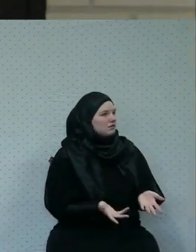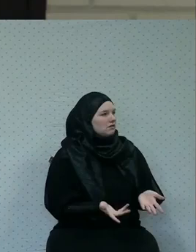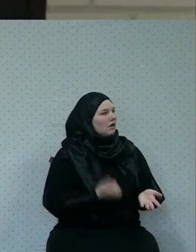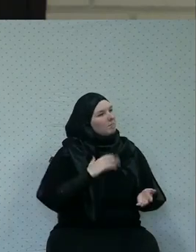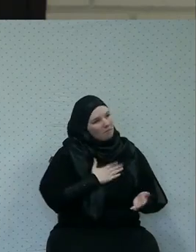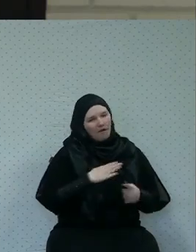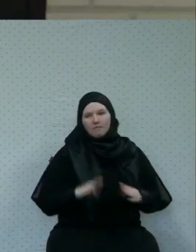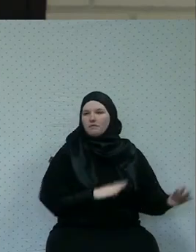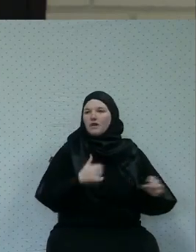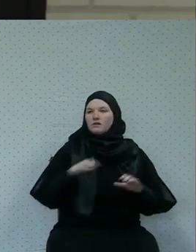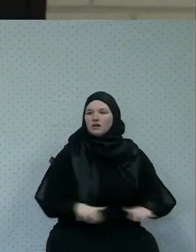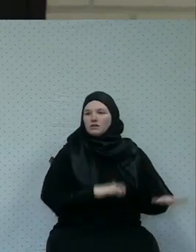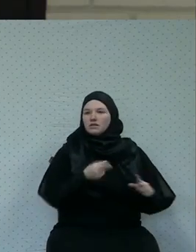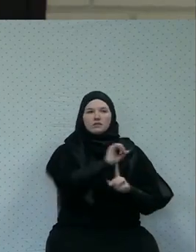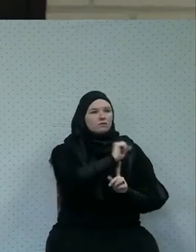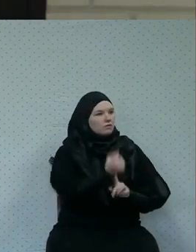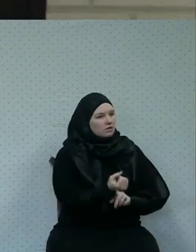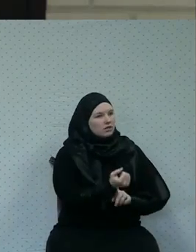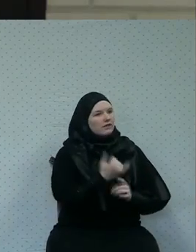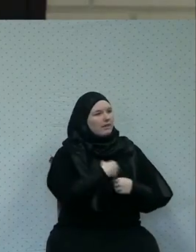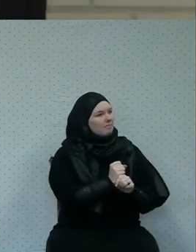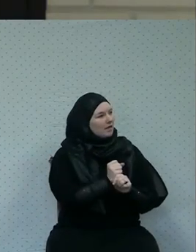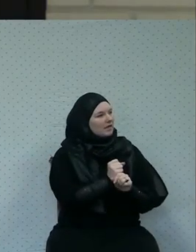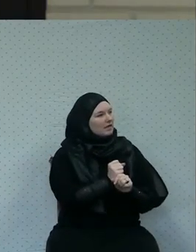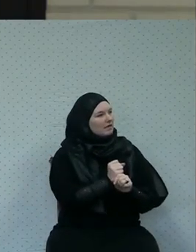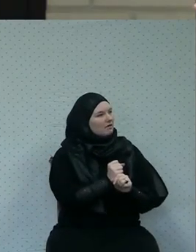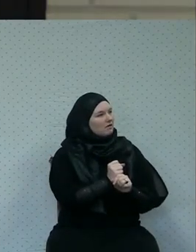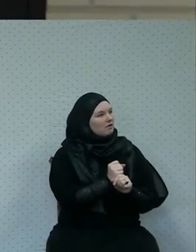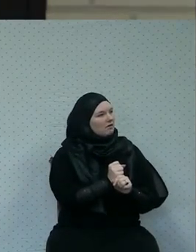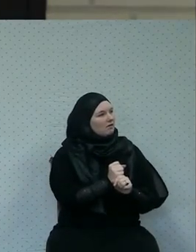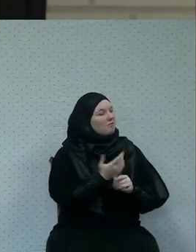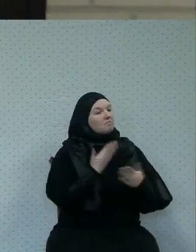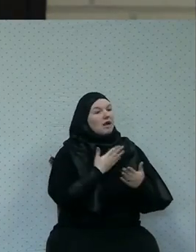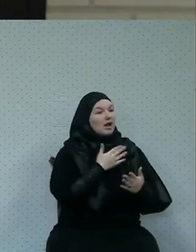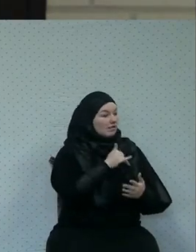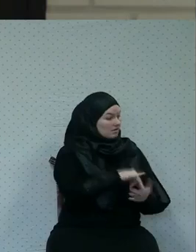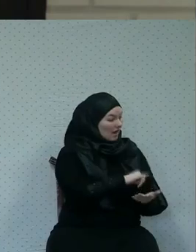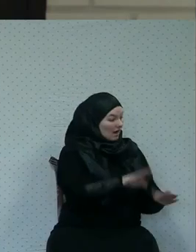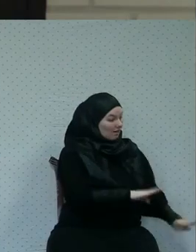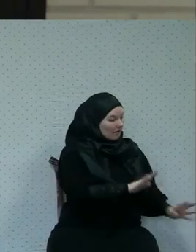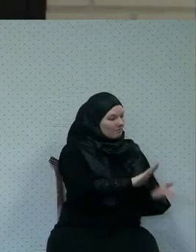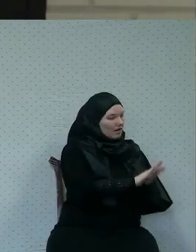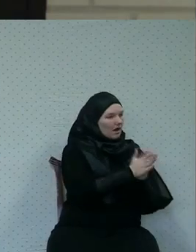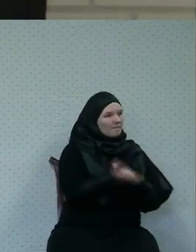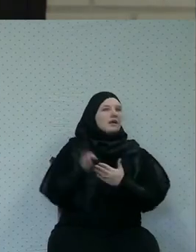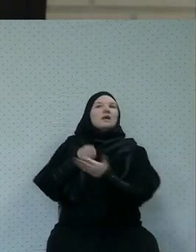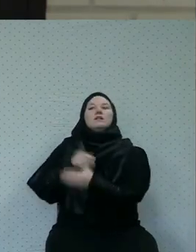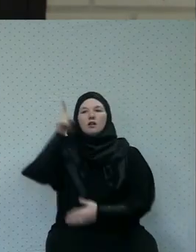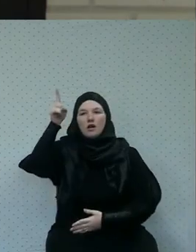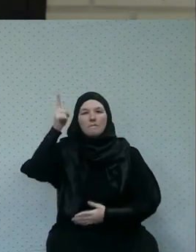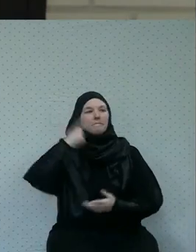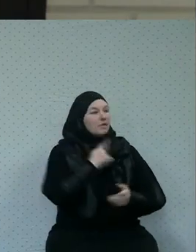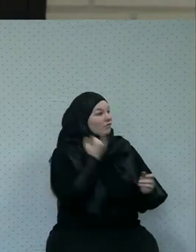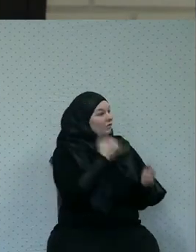and behaviors and situations that may even turn us against Allah. But we still pick up